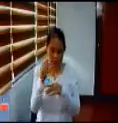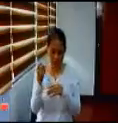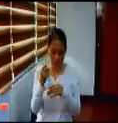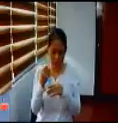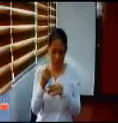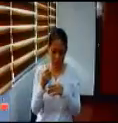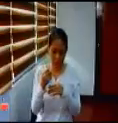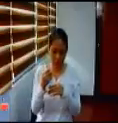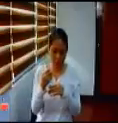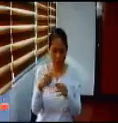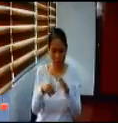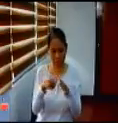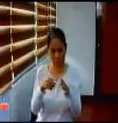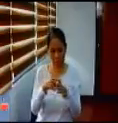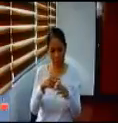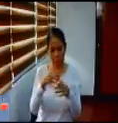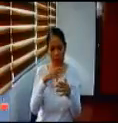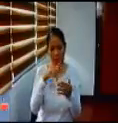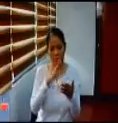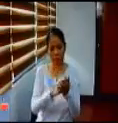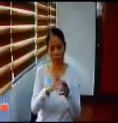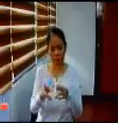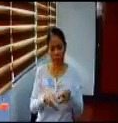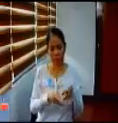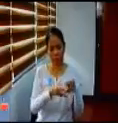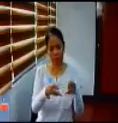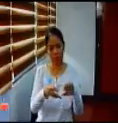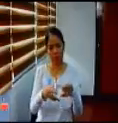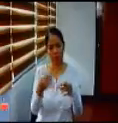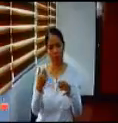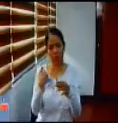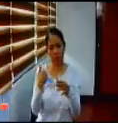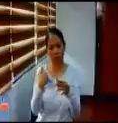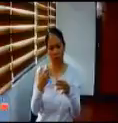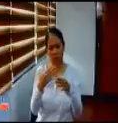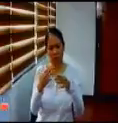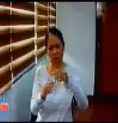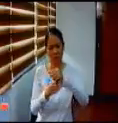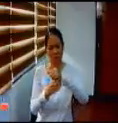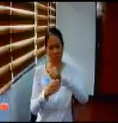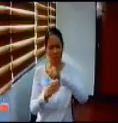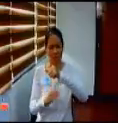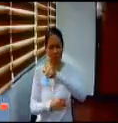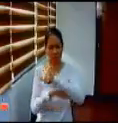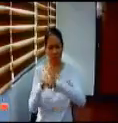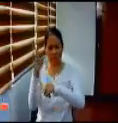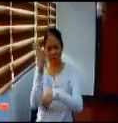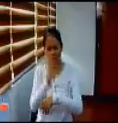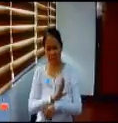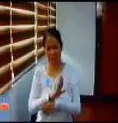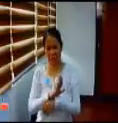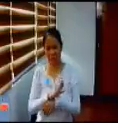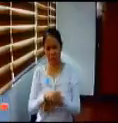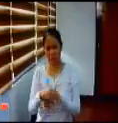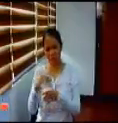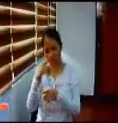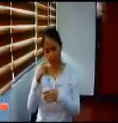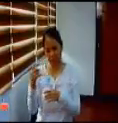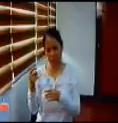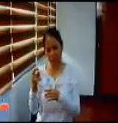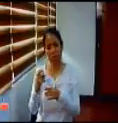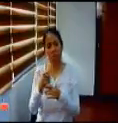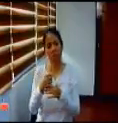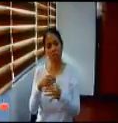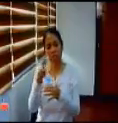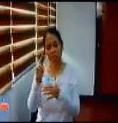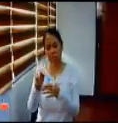and the typhoon just washed out the bridge. I cannot physically access it. Now, these things are, we need to be very,